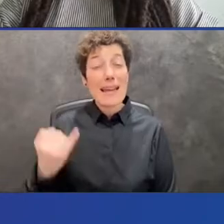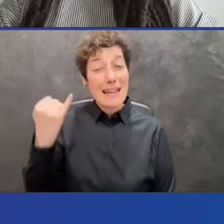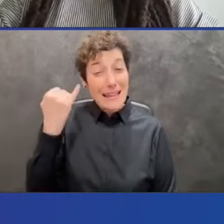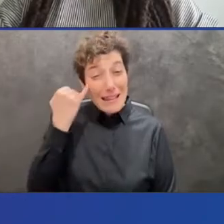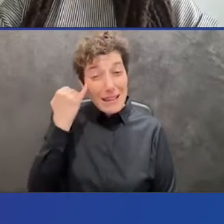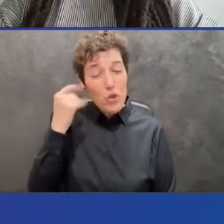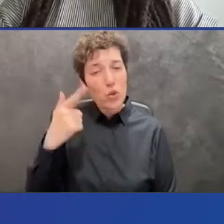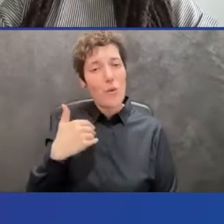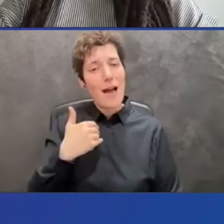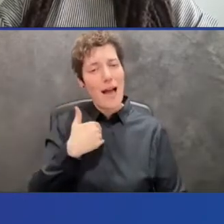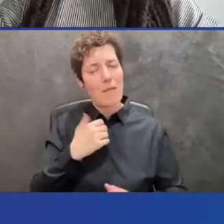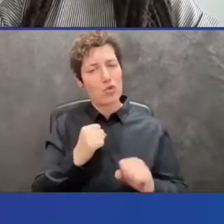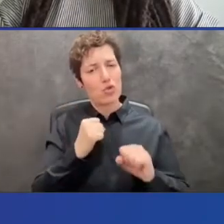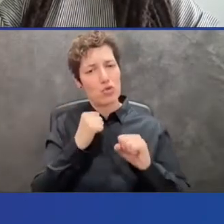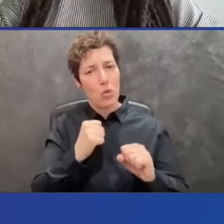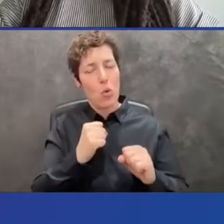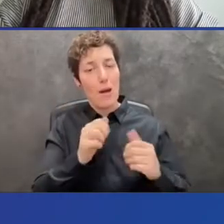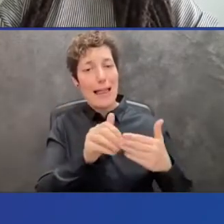management skills,